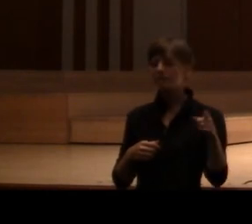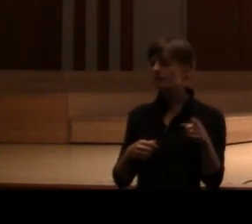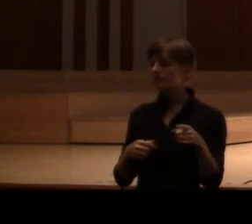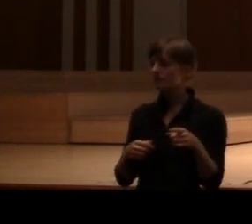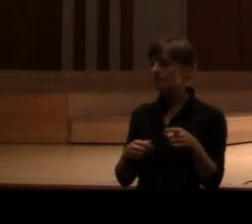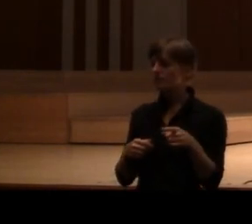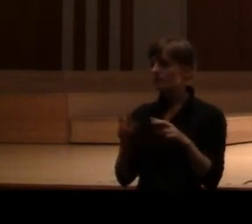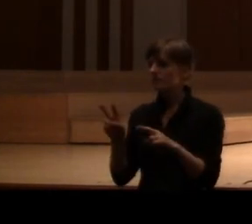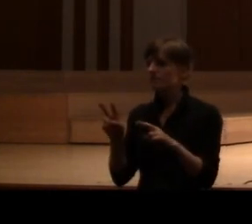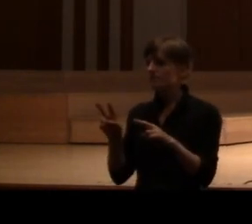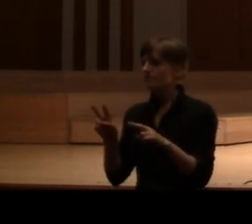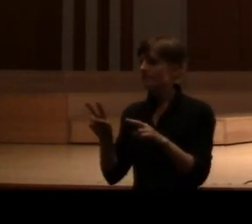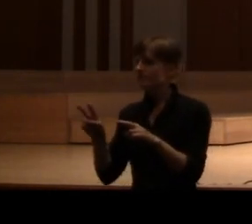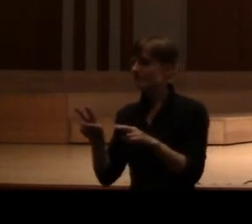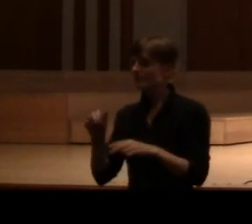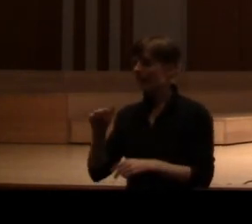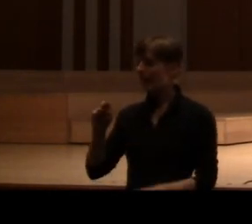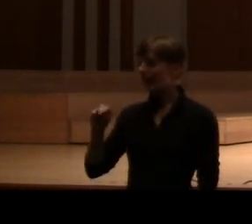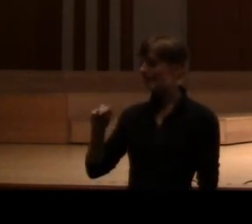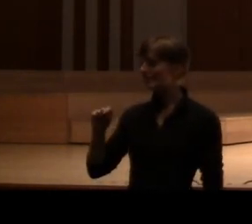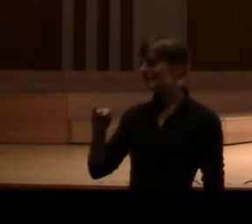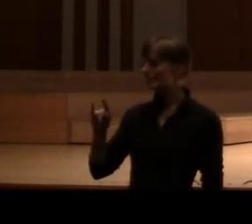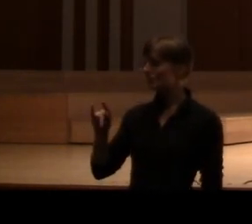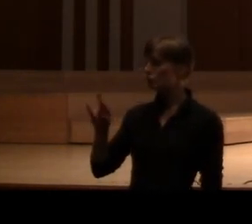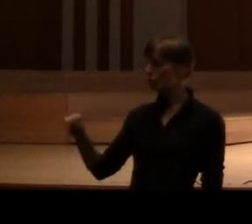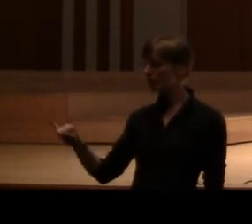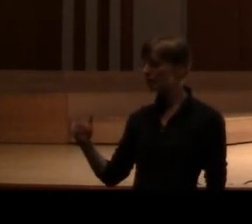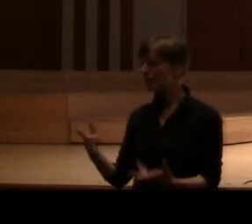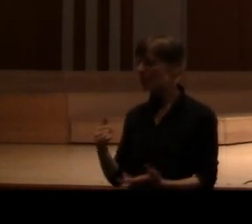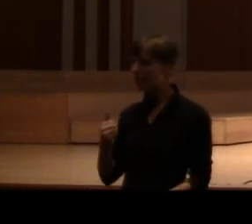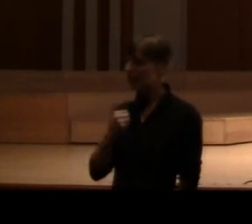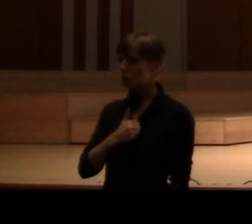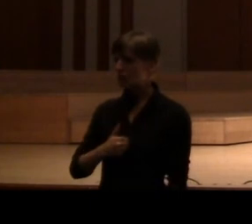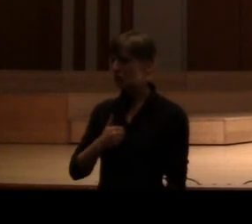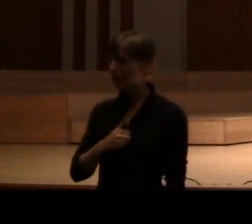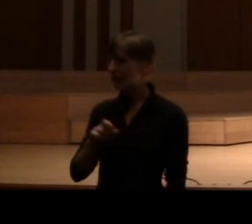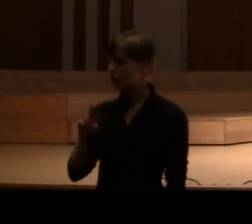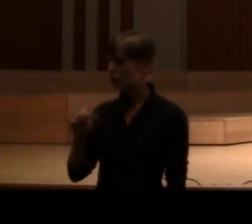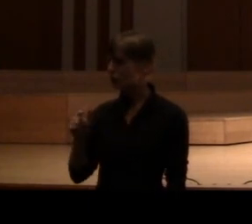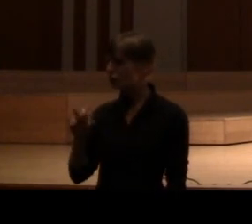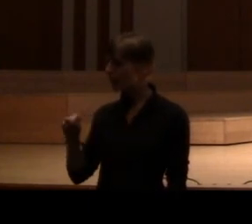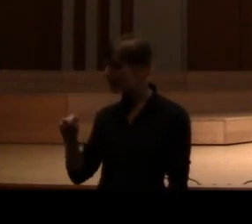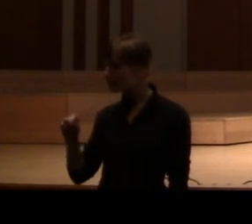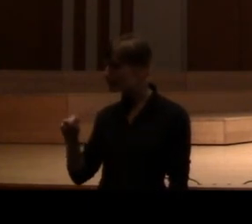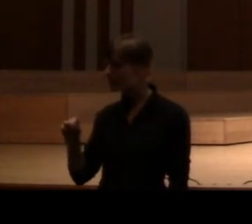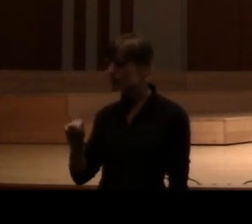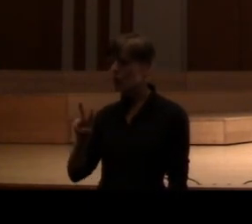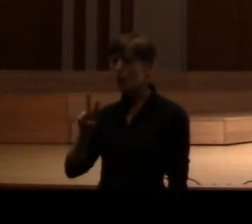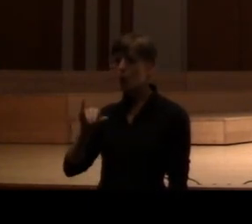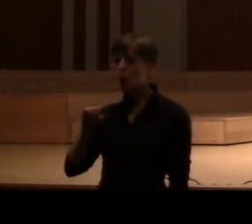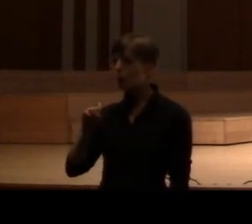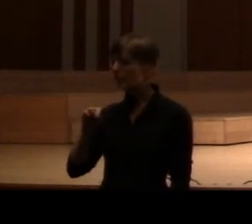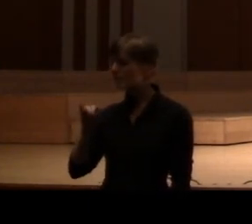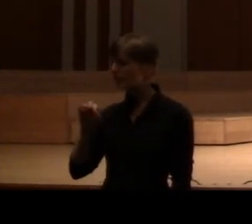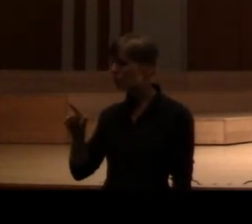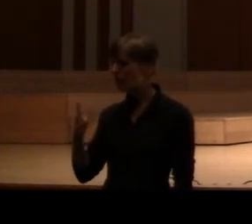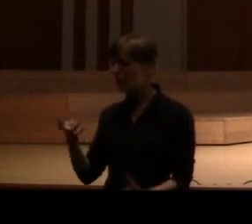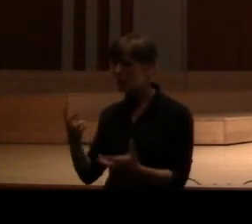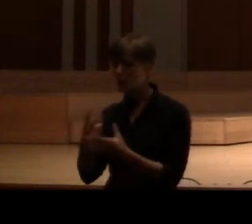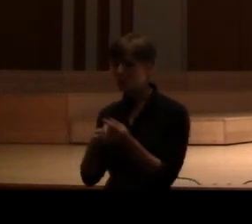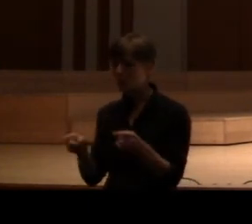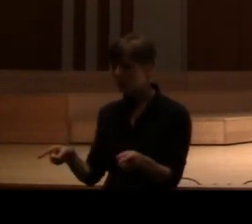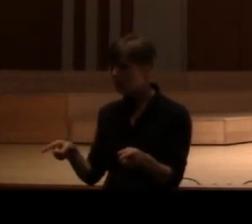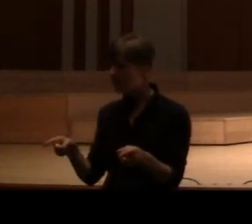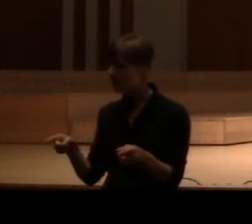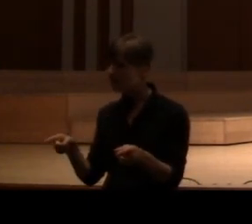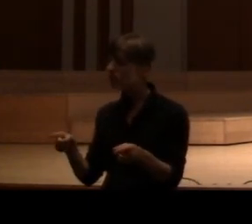And anticipatory, maybe like regretful a tiny bit, or wistful because you want both. So how can students make this